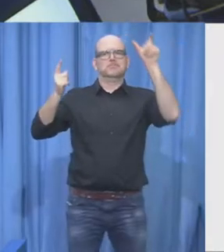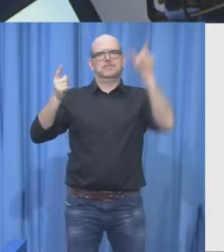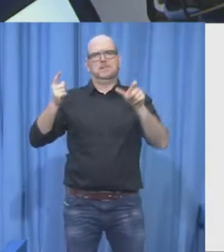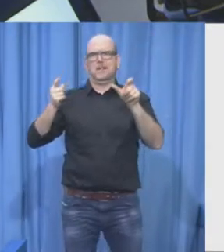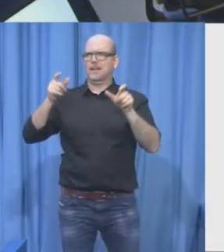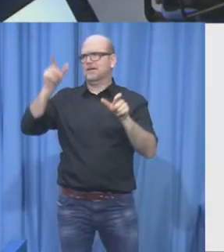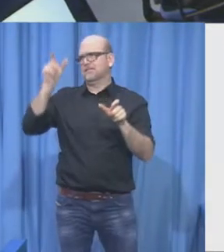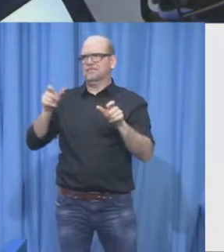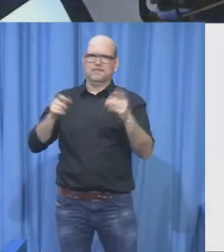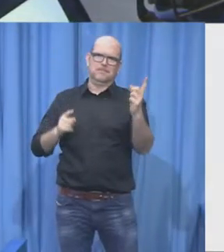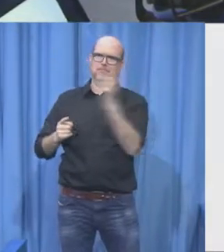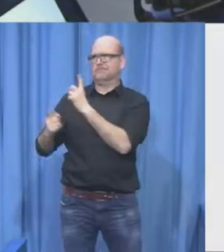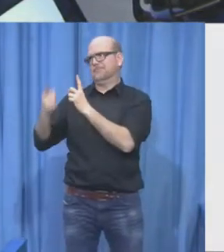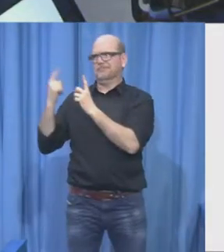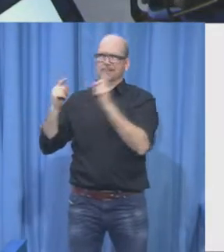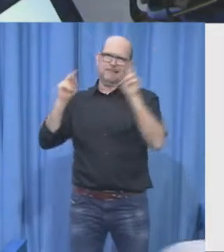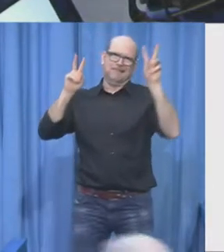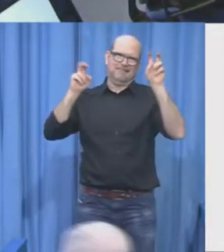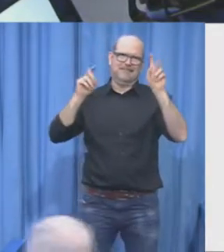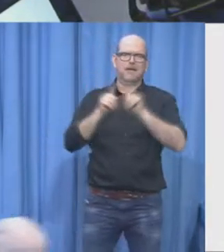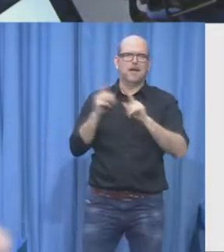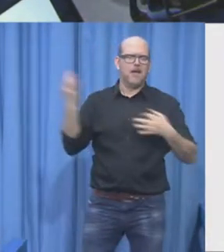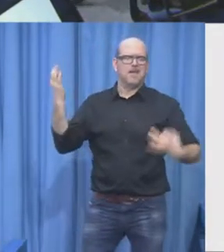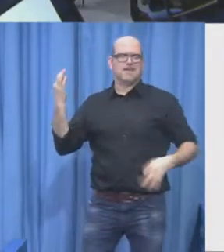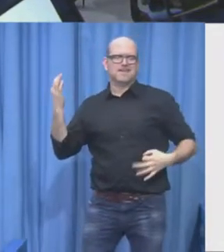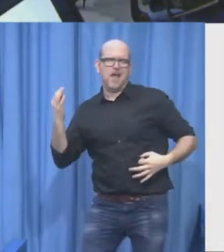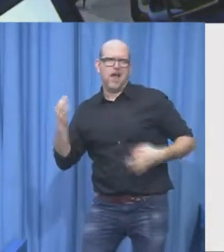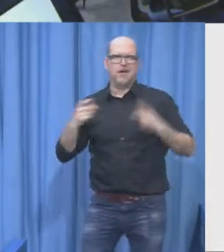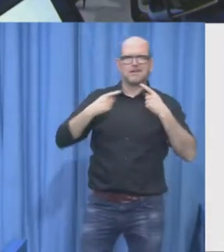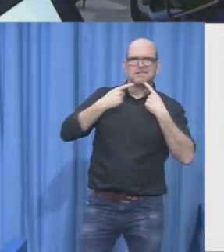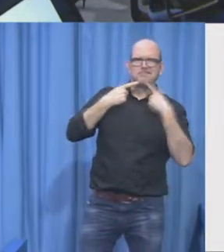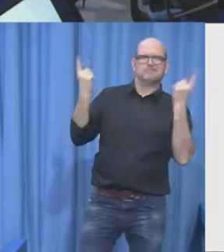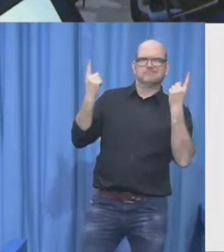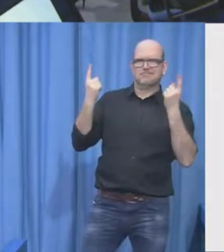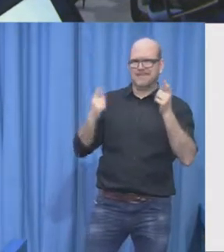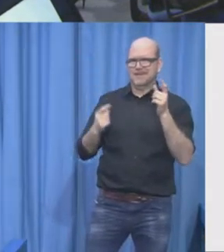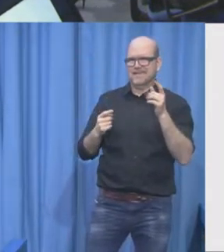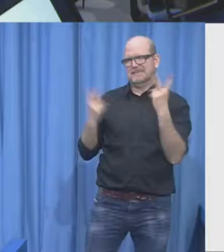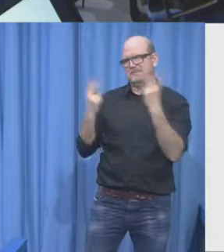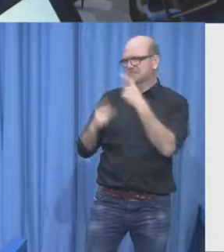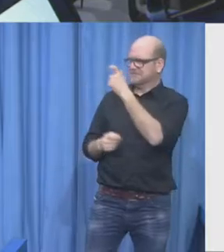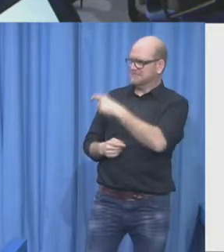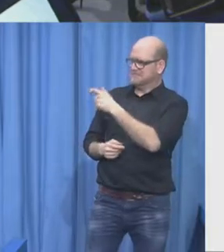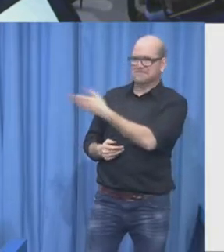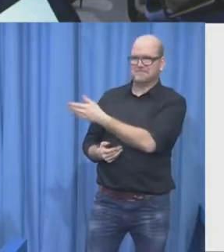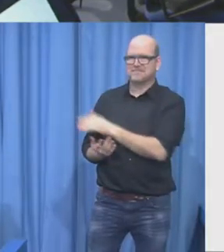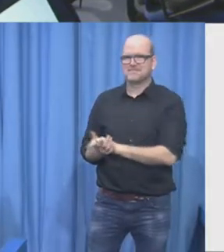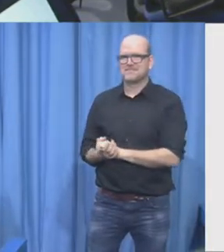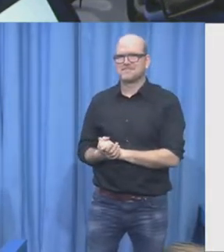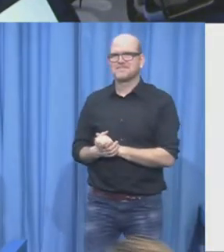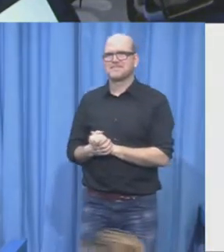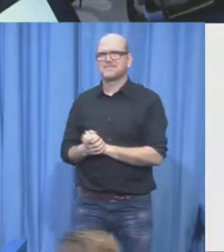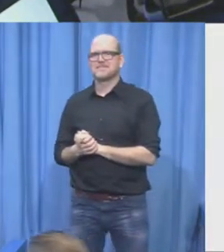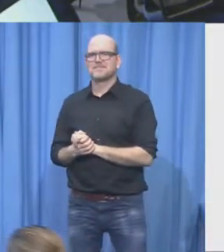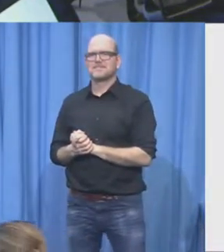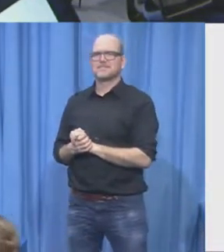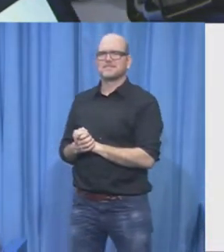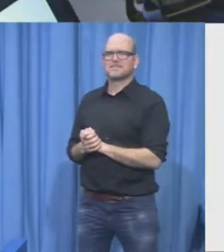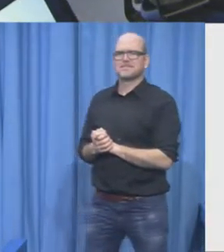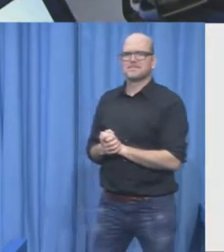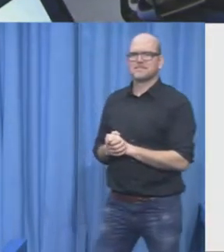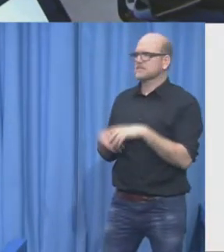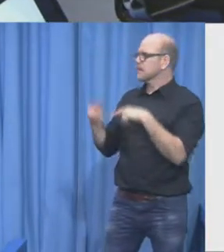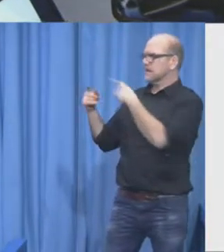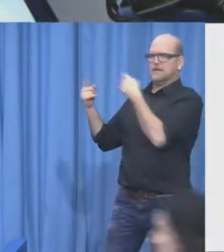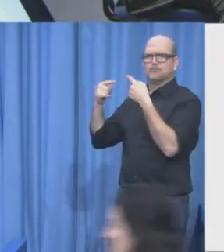men. But these guys are going to be talking about taking solutions across borders with Michael. And I've got to tell you, this is going to be a super session, not just because I